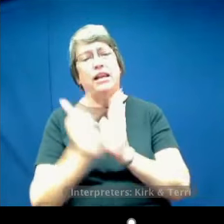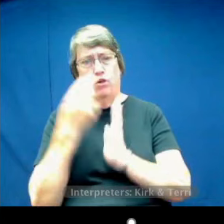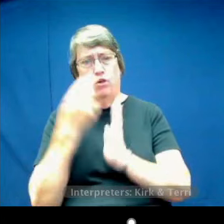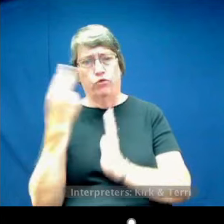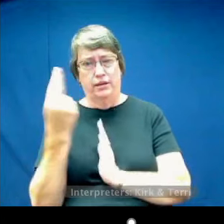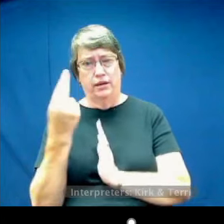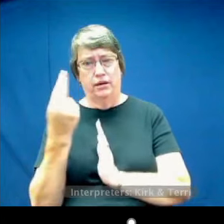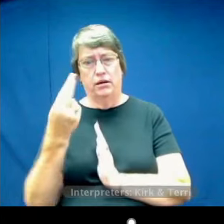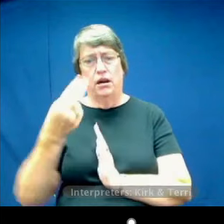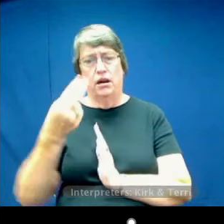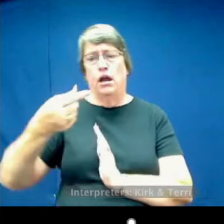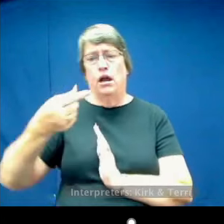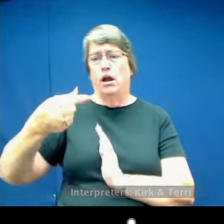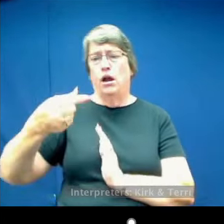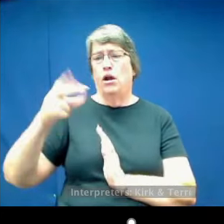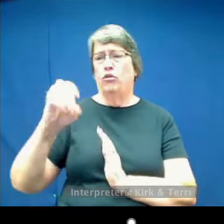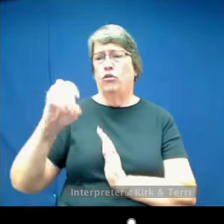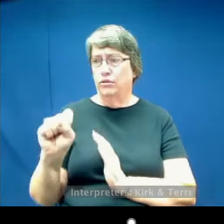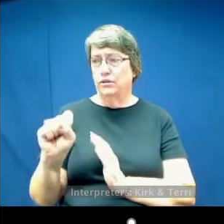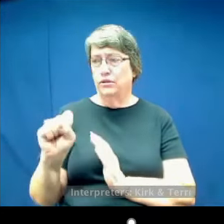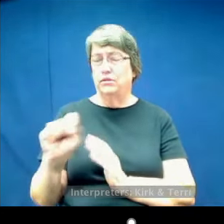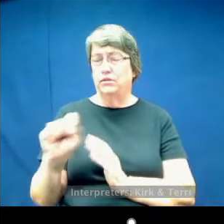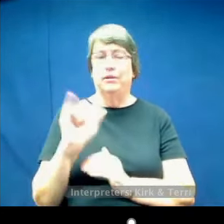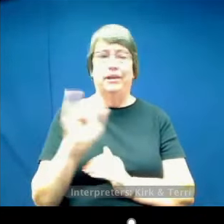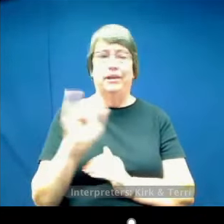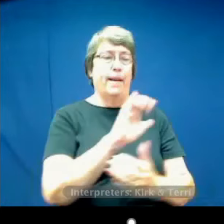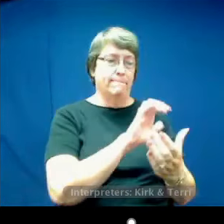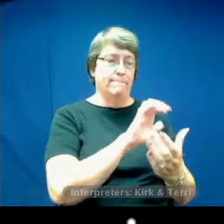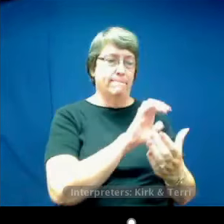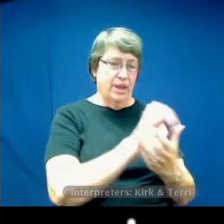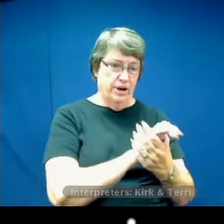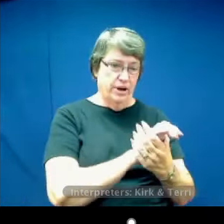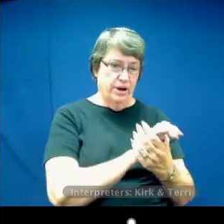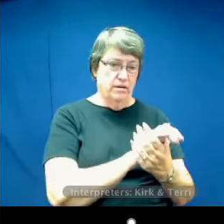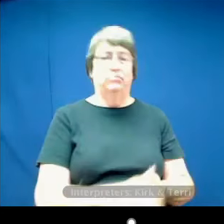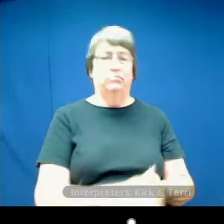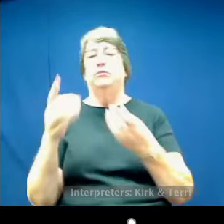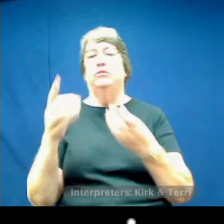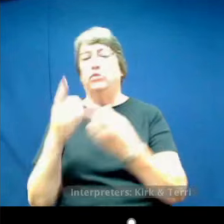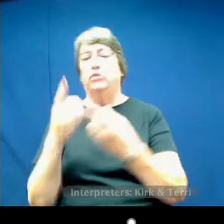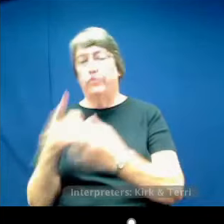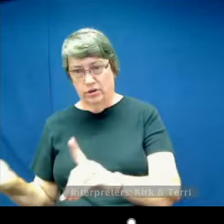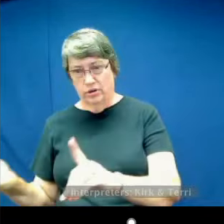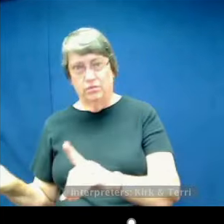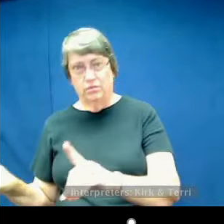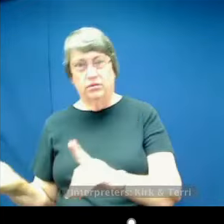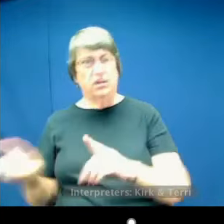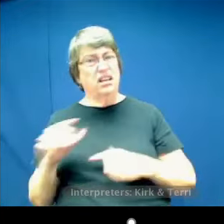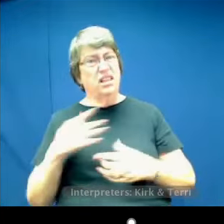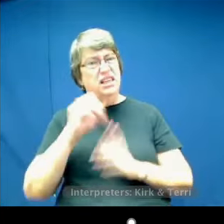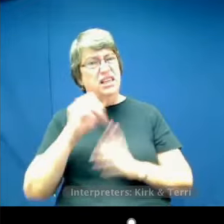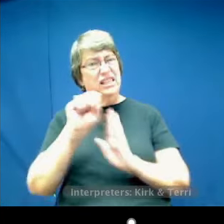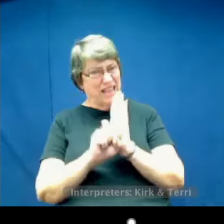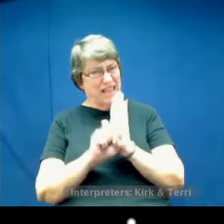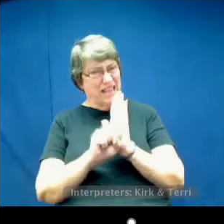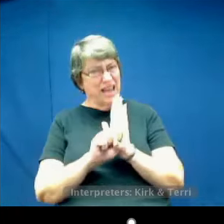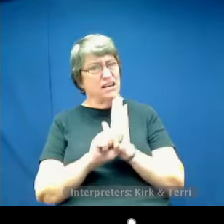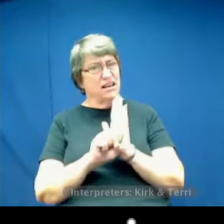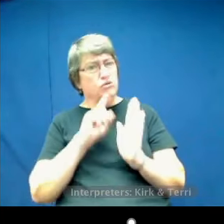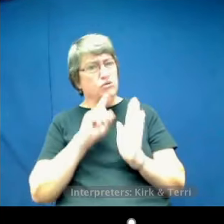couldn't just get married and then get divorced. The state had an interest in ensuring that didn't